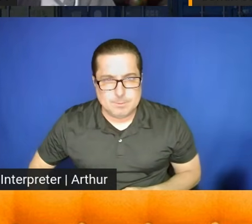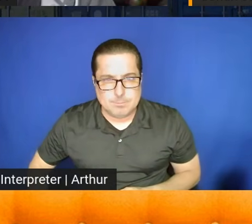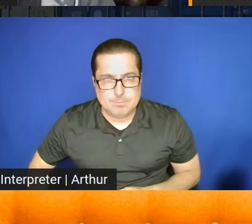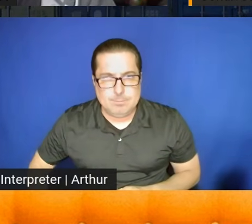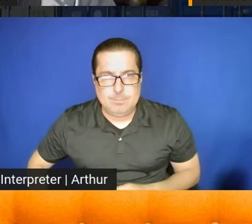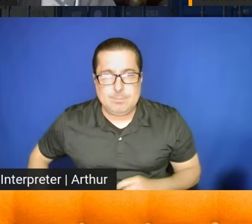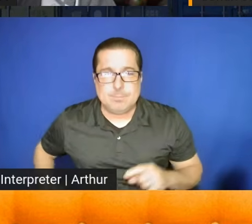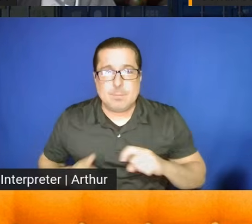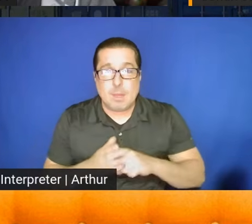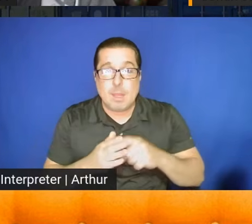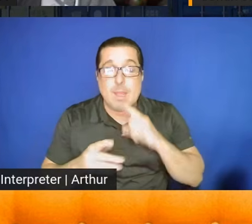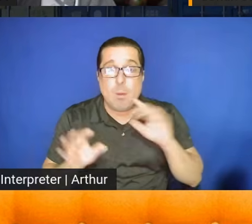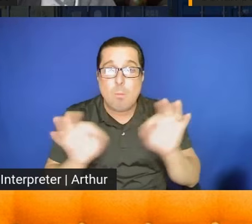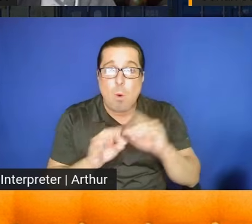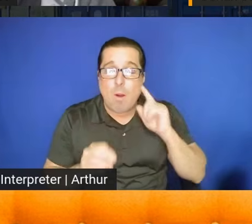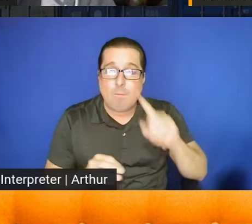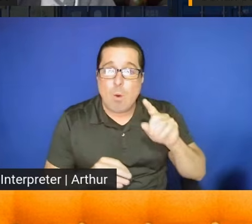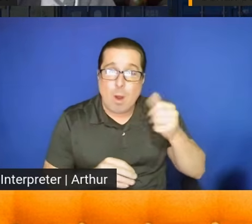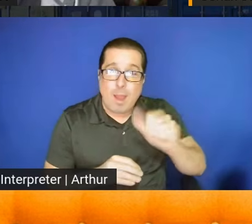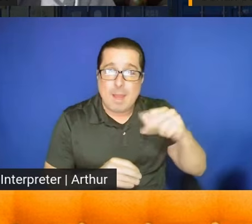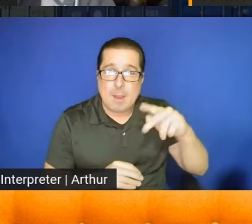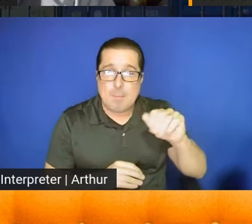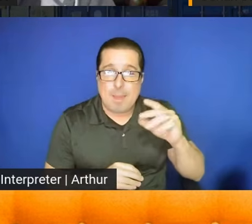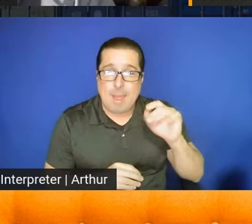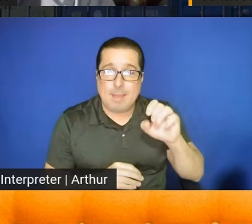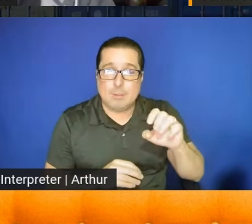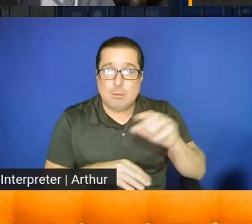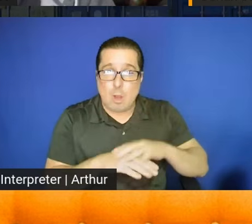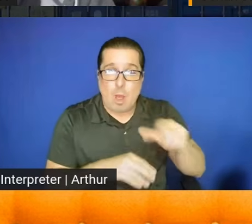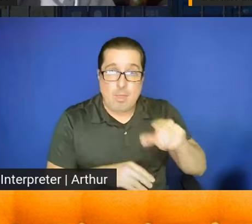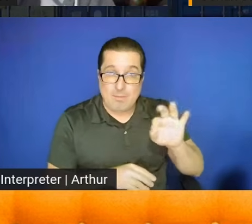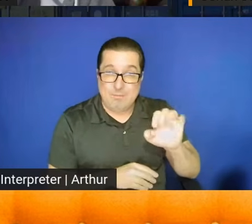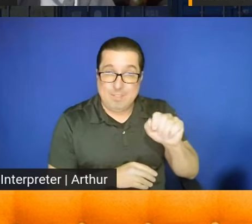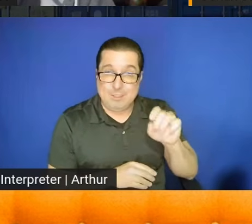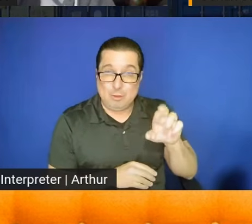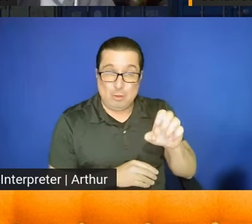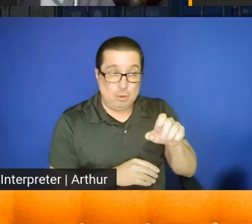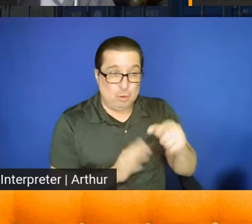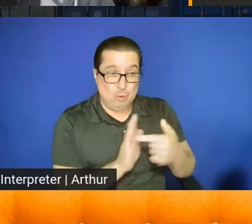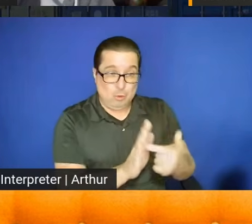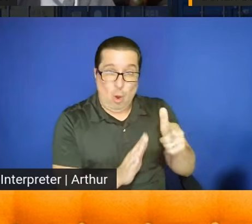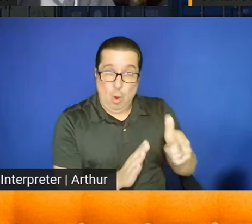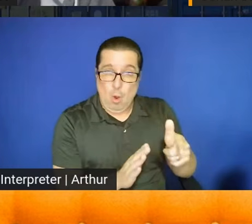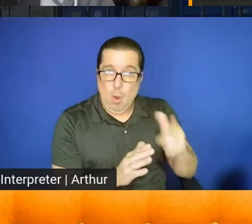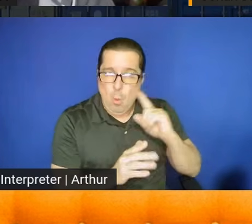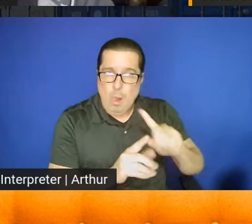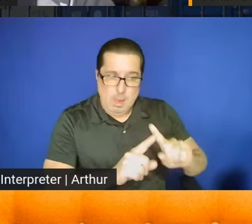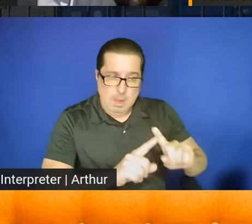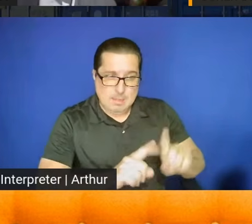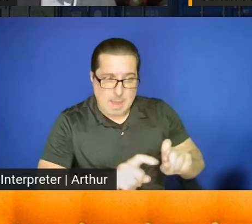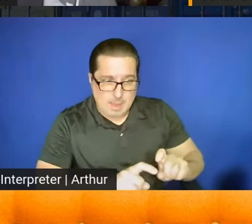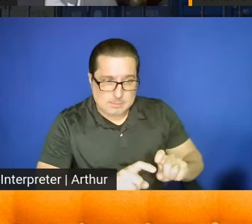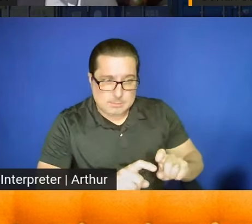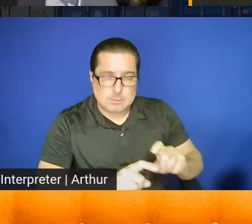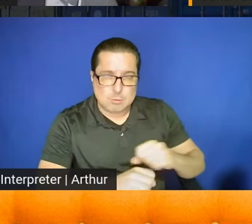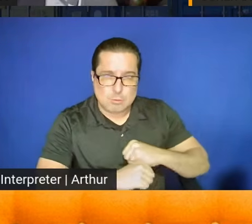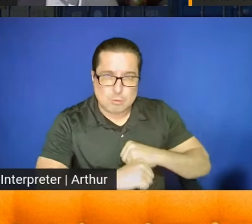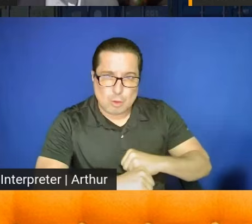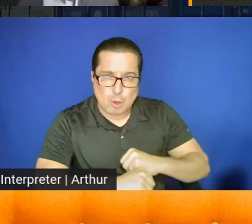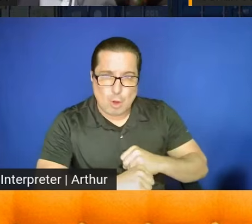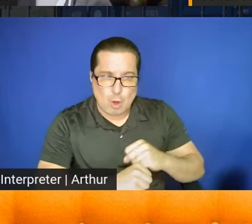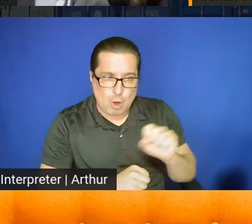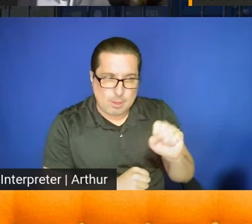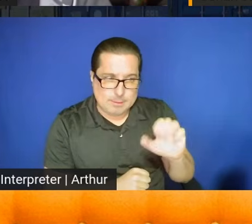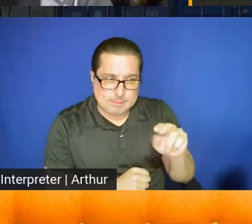will release under this feature is going to be tested and security scanned